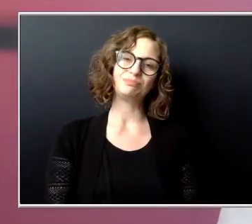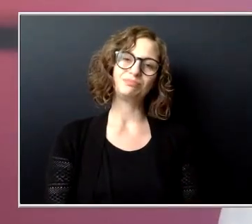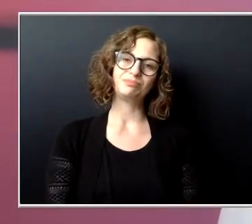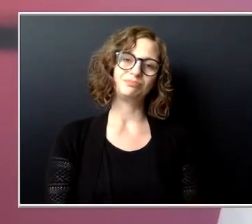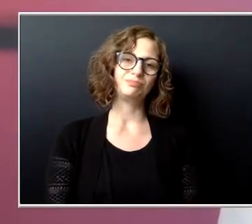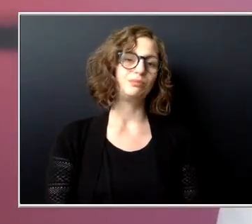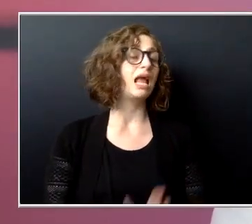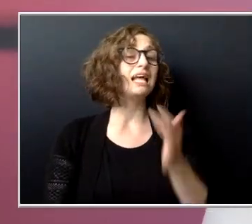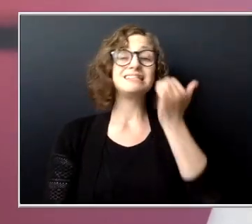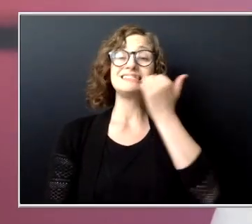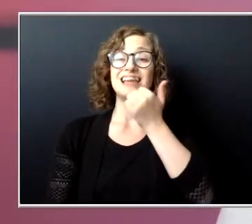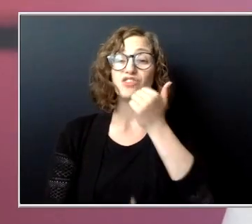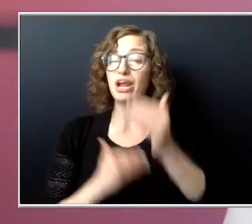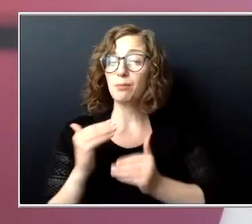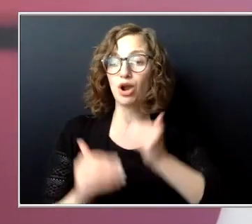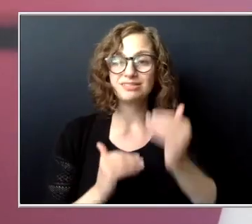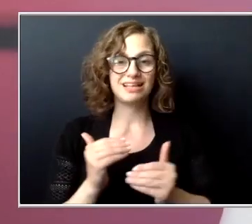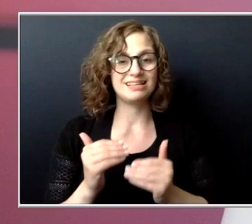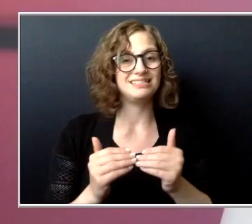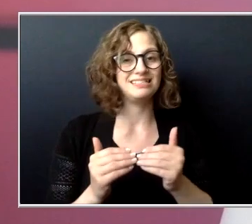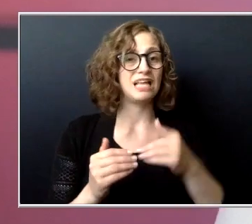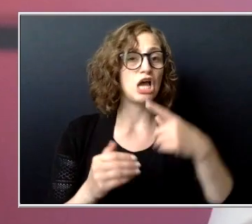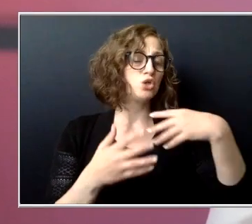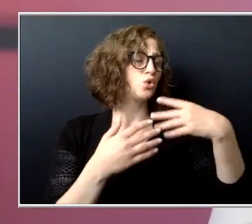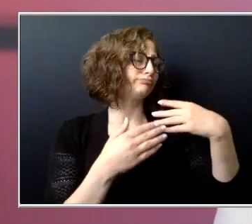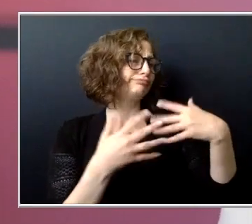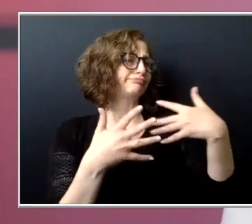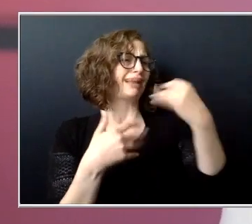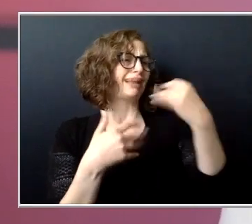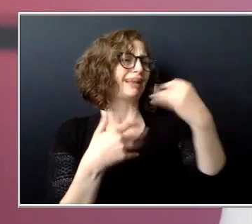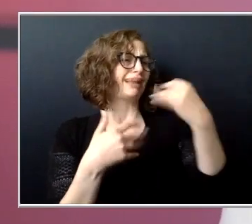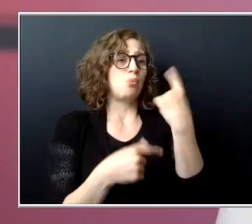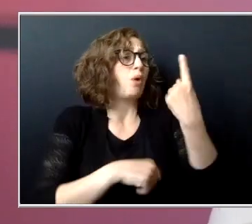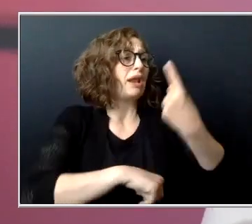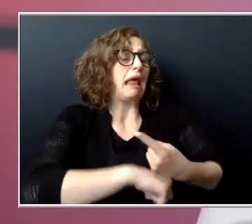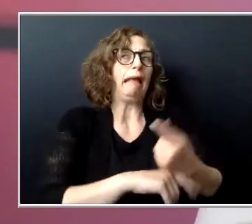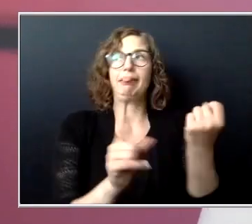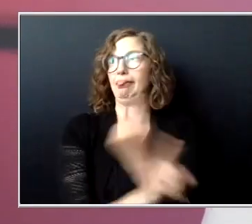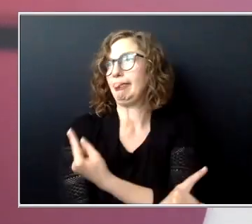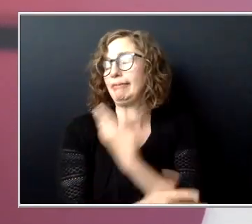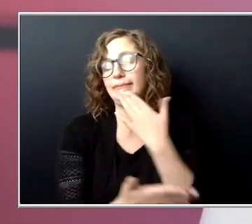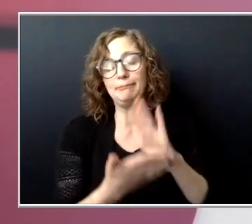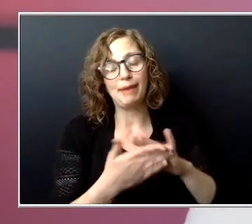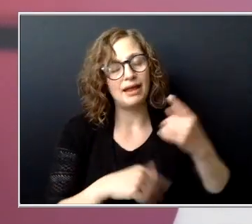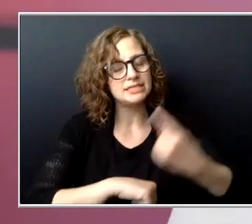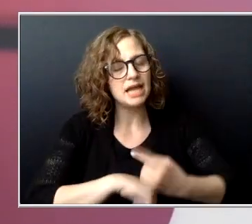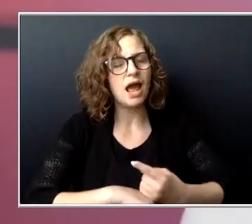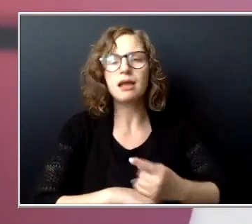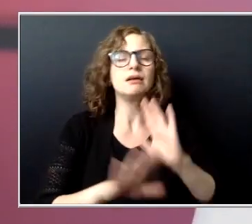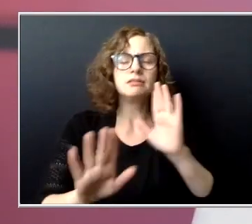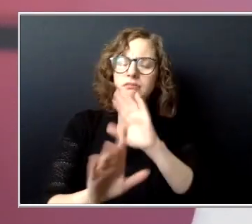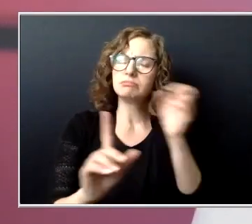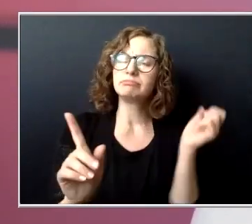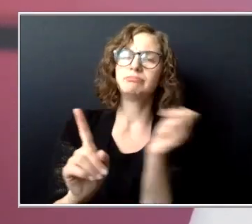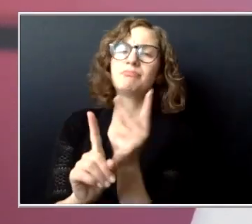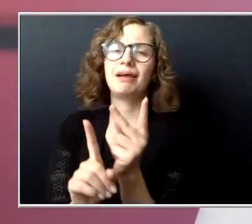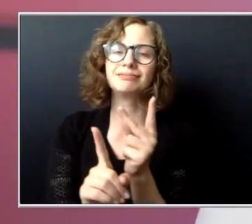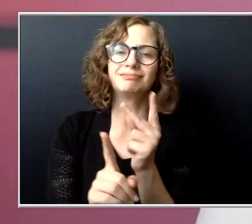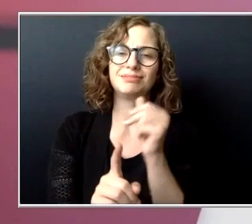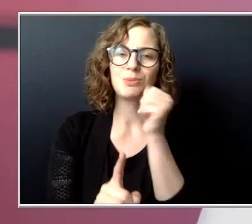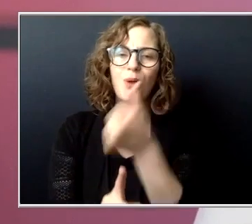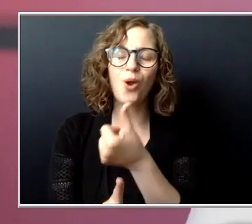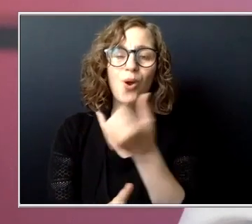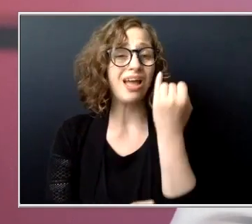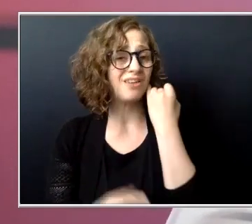even if you have a bad day, get back on your feet and take care of it the next day, because if you don't want to have a heart attack, if you're afraid of heart failure, if those things